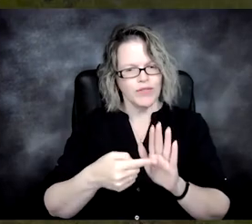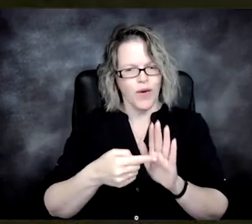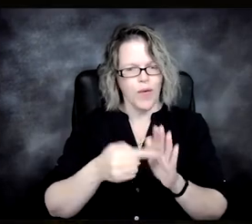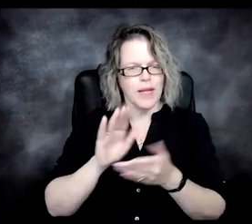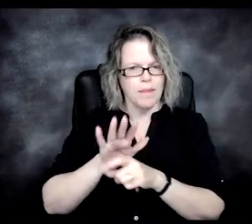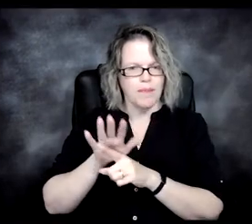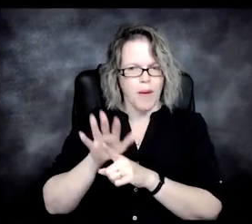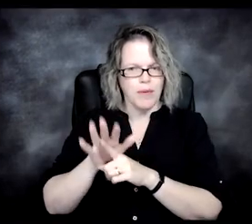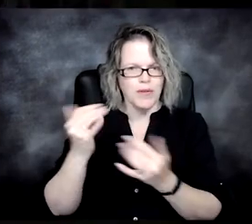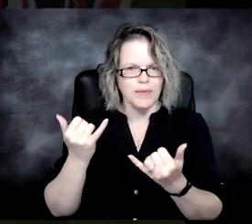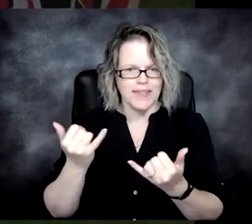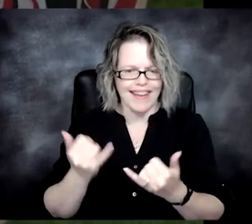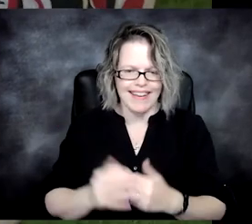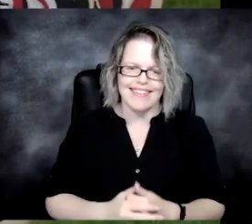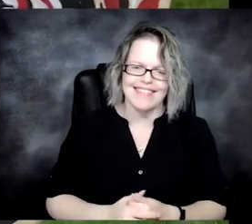today.